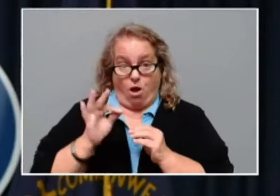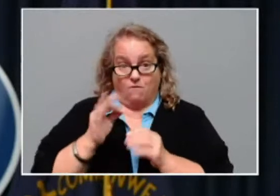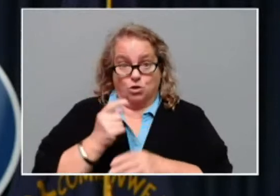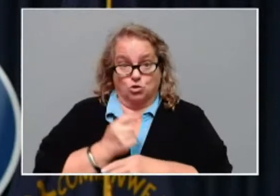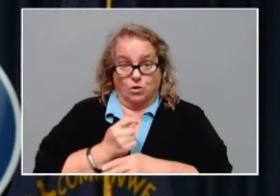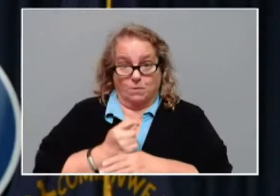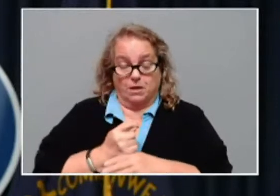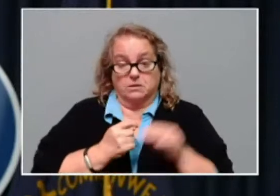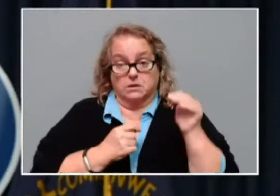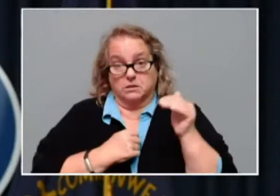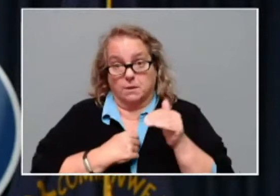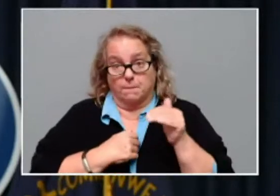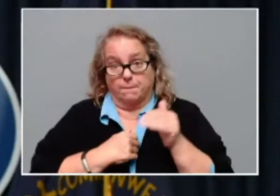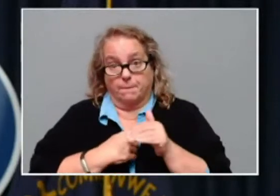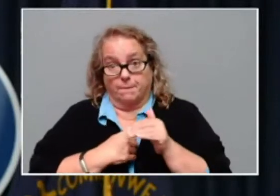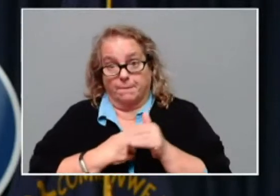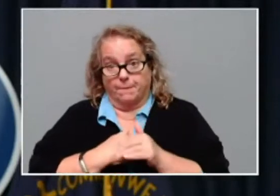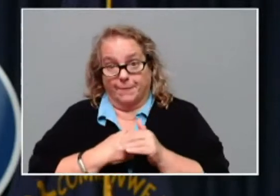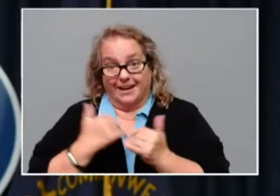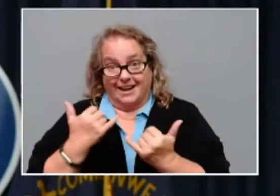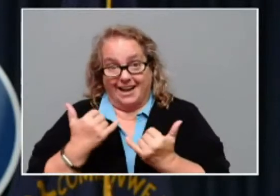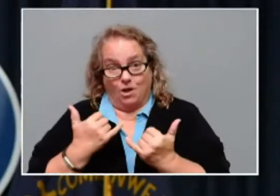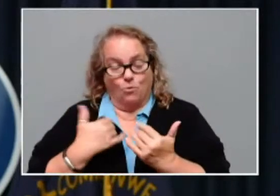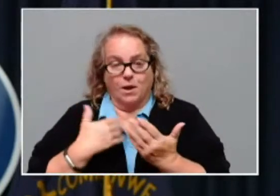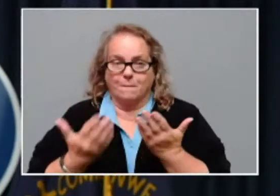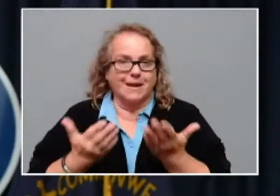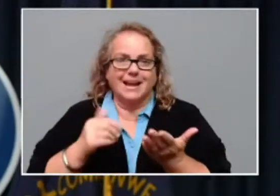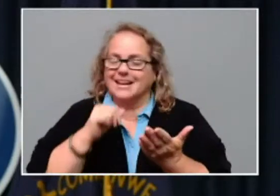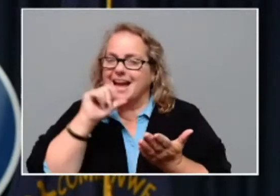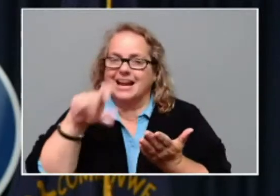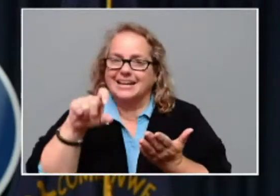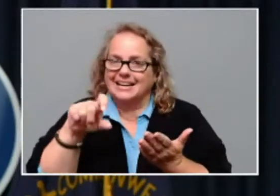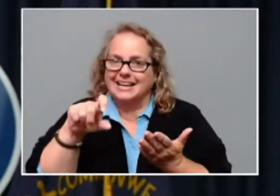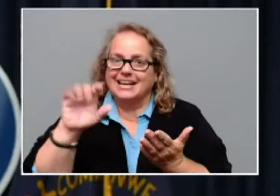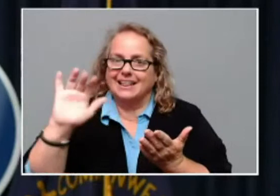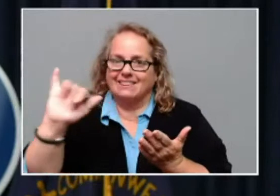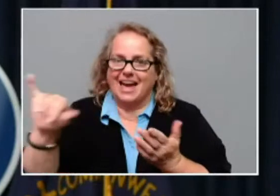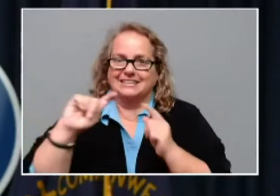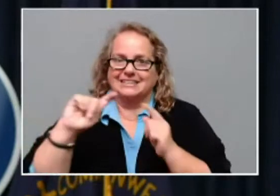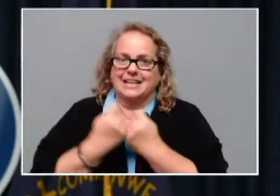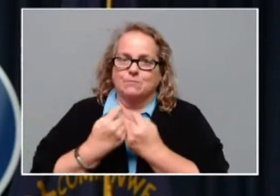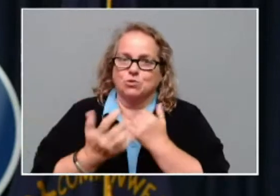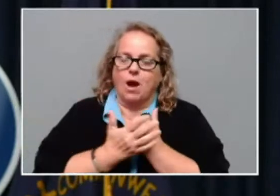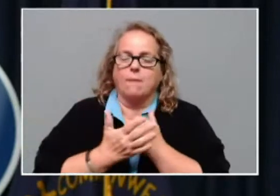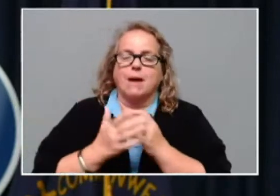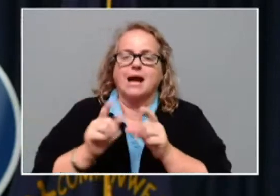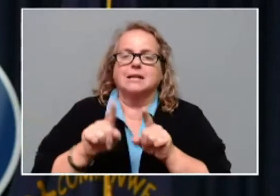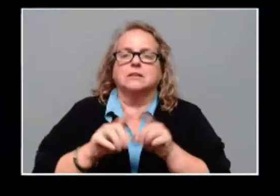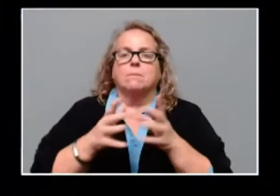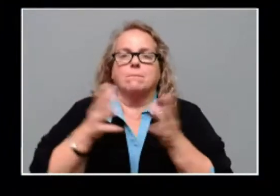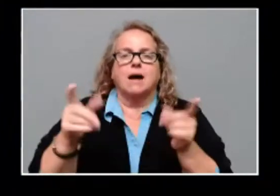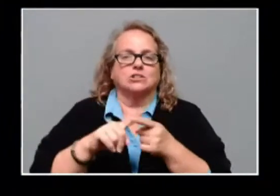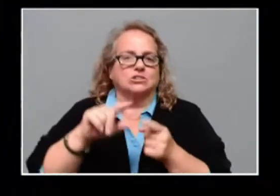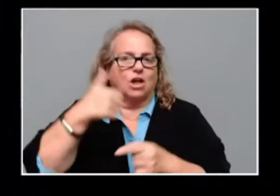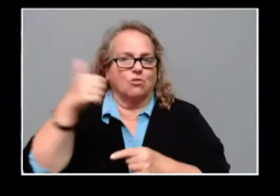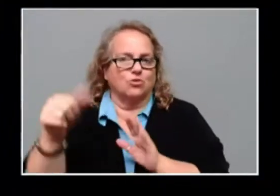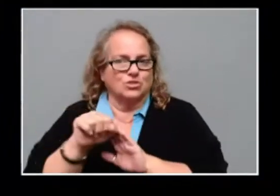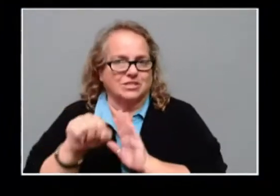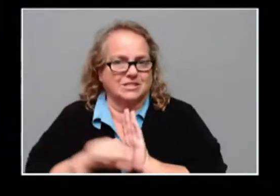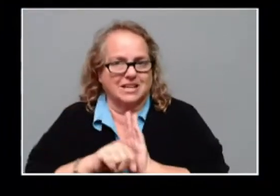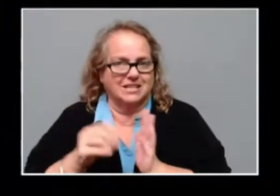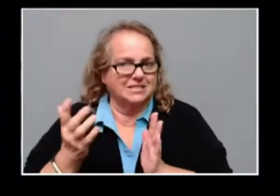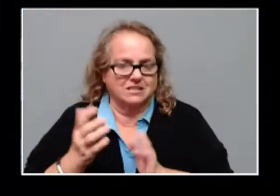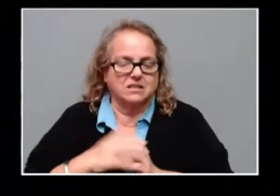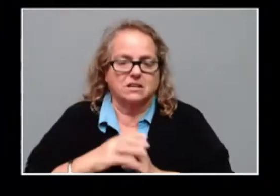we may not need them as much as other states do. Chad. In terms